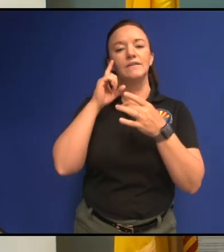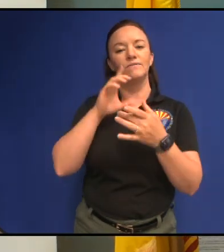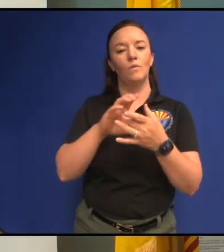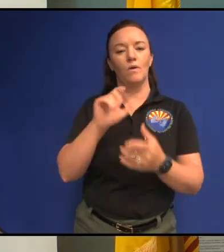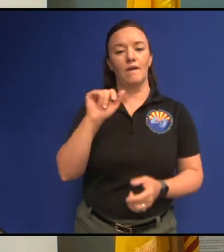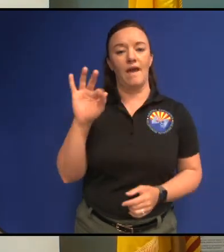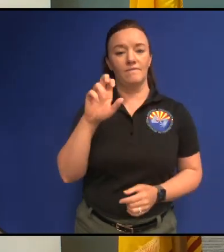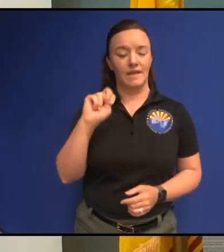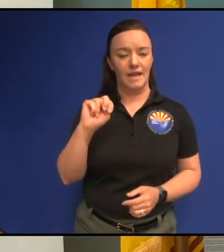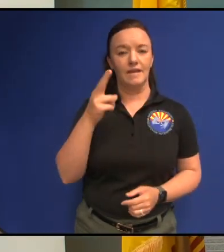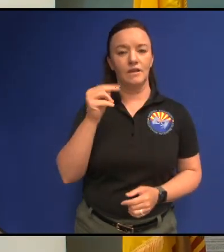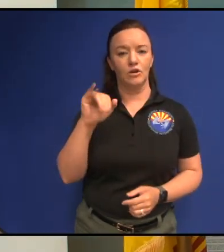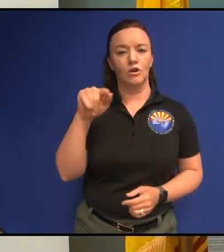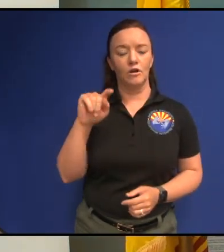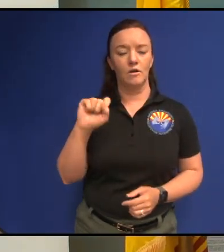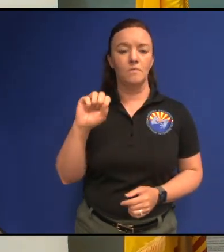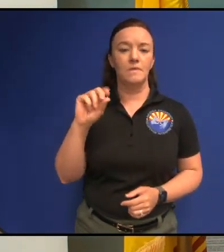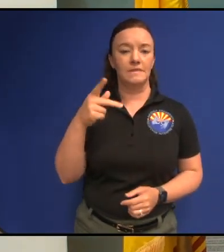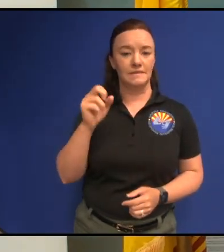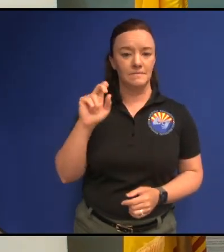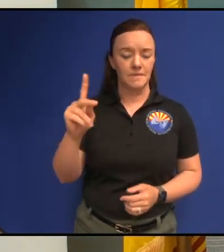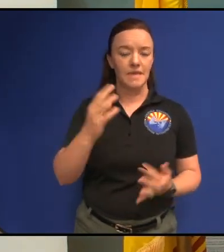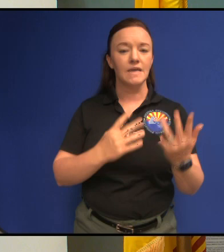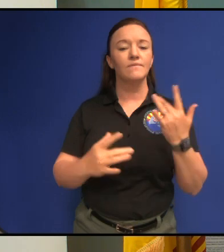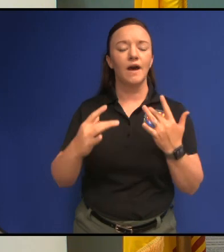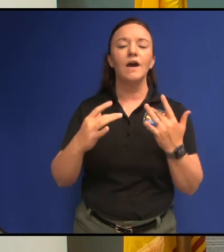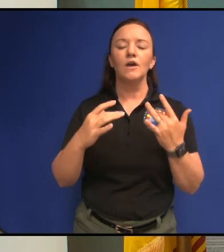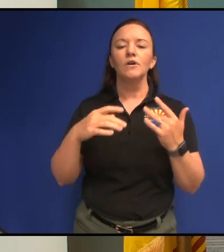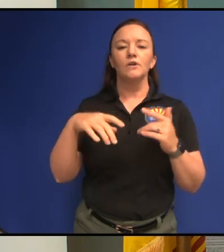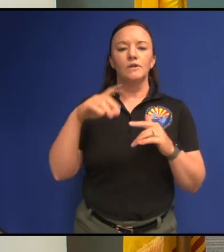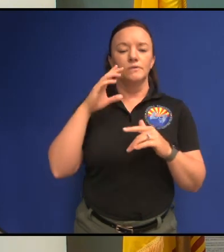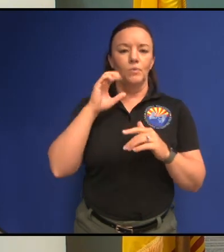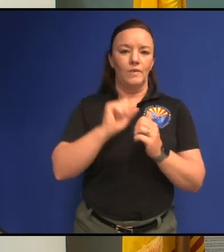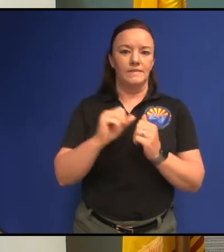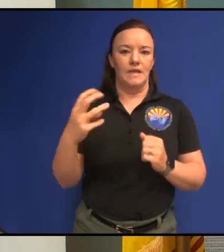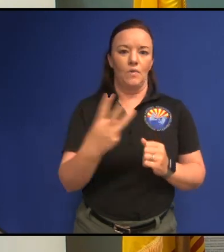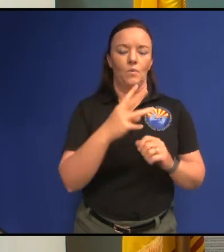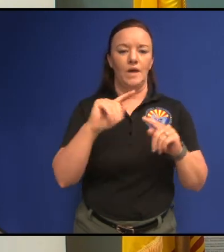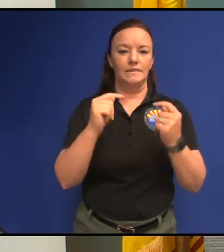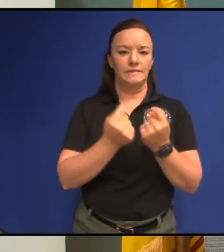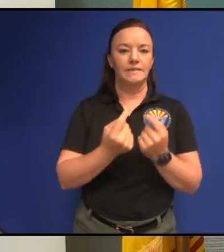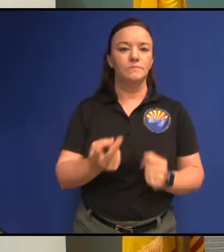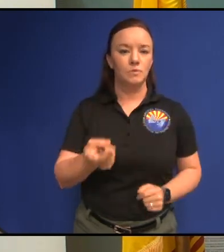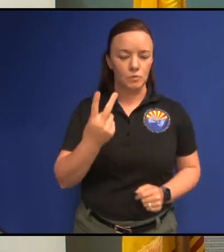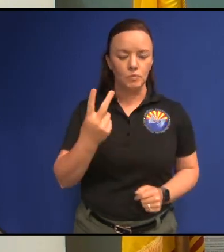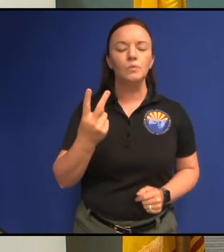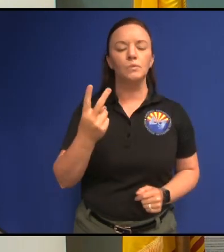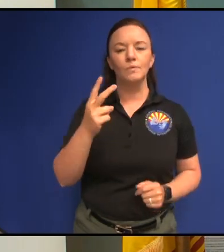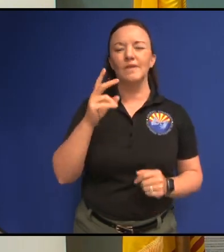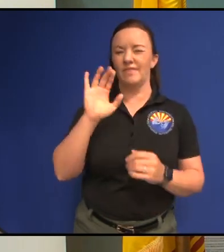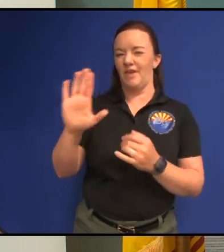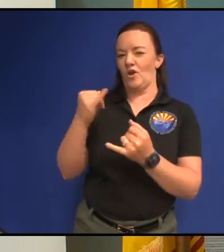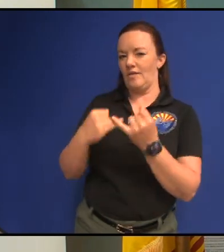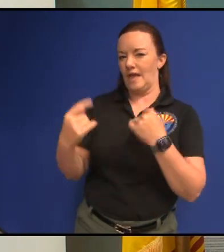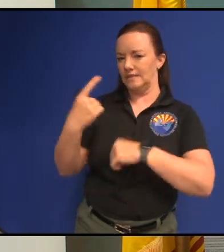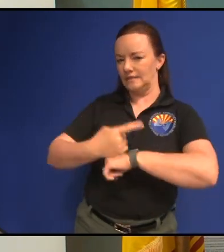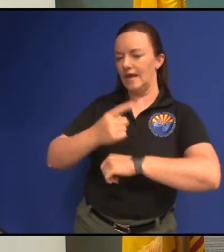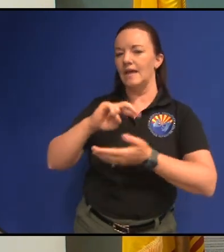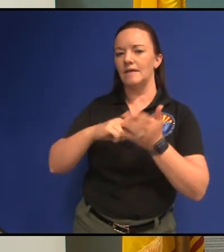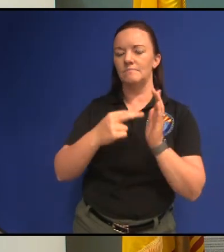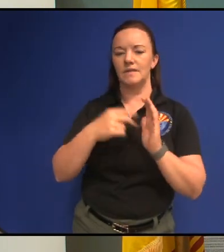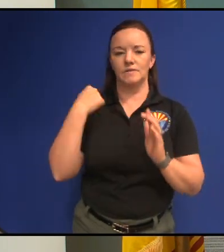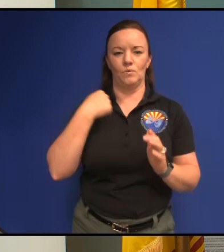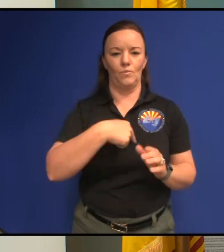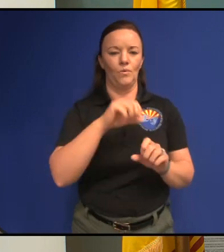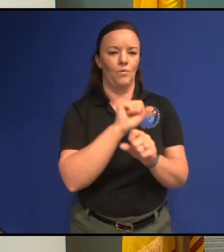which is actually their last day today, so we'll be working alongside a new team that it will be Southwest Team 5 here in the next